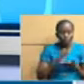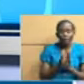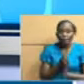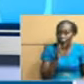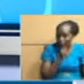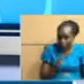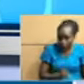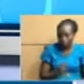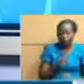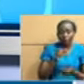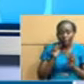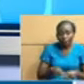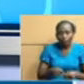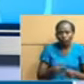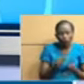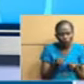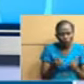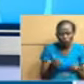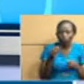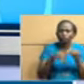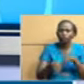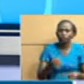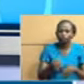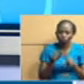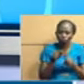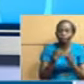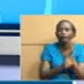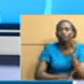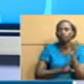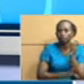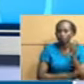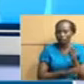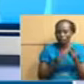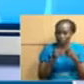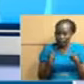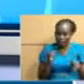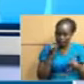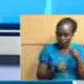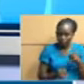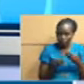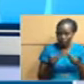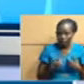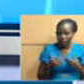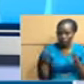were able to productively contribute to the country. But lastly, there is the group, the